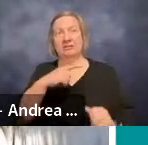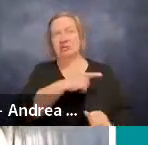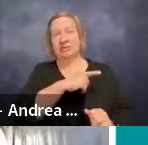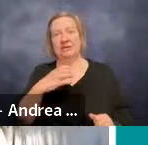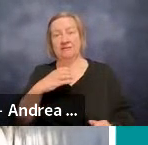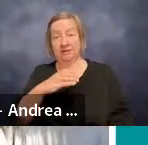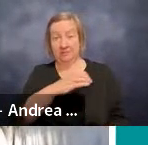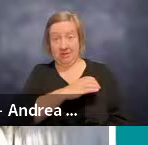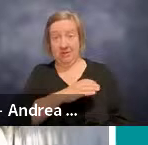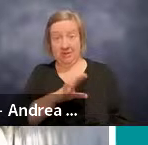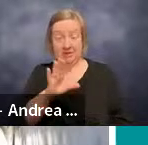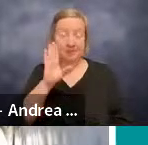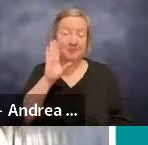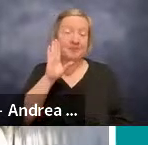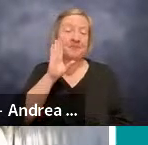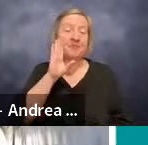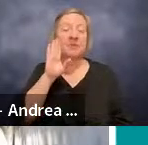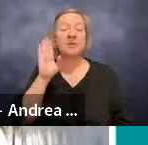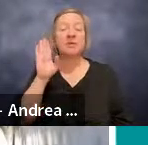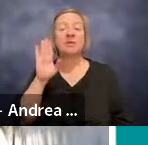don't know, we have